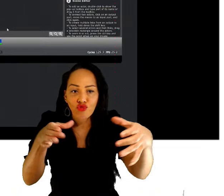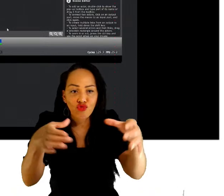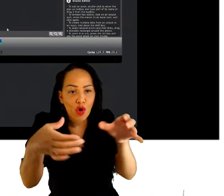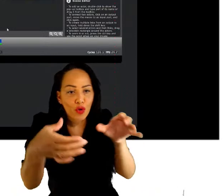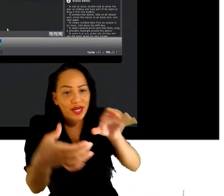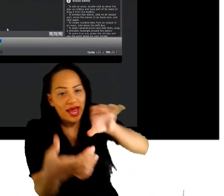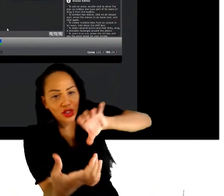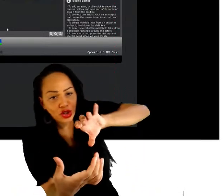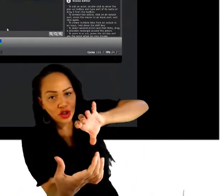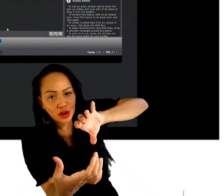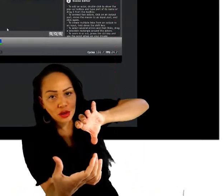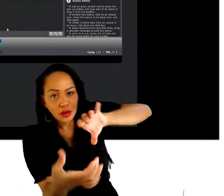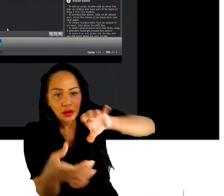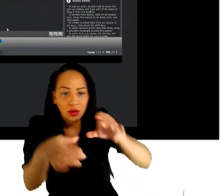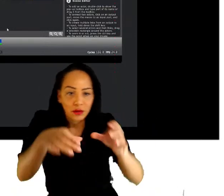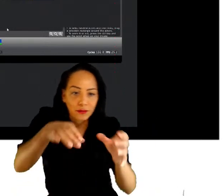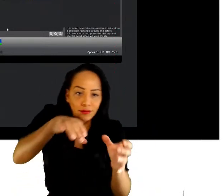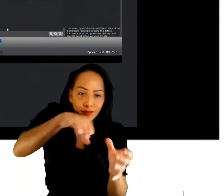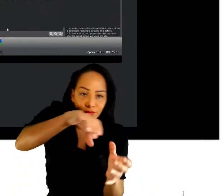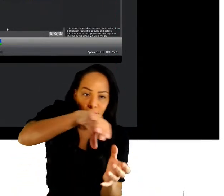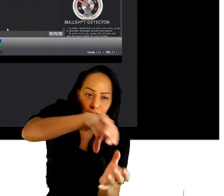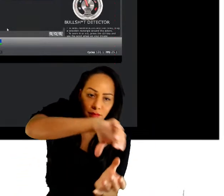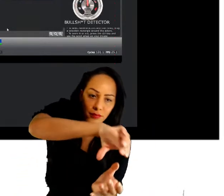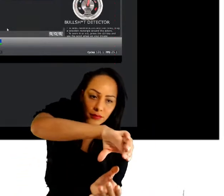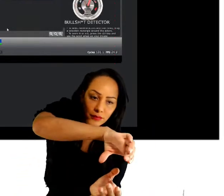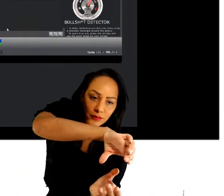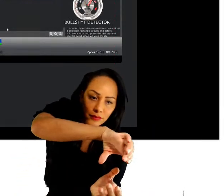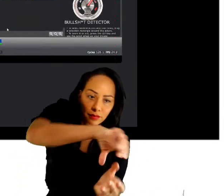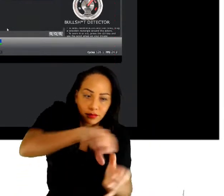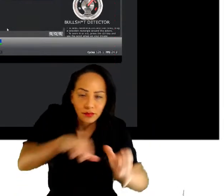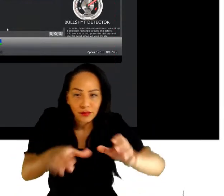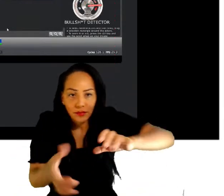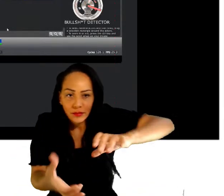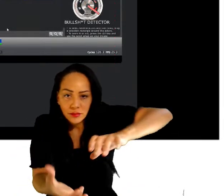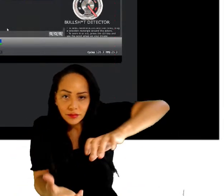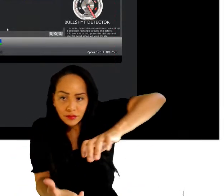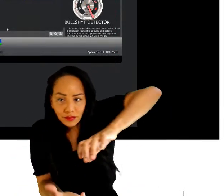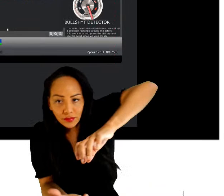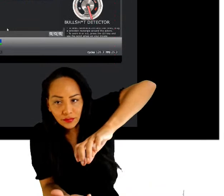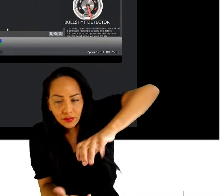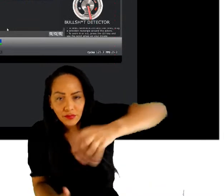side. Okay, hip rotation coming up.